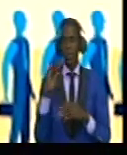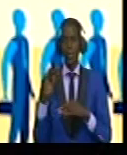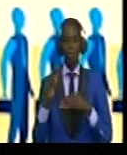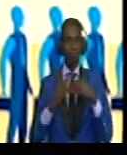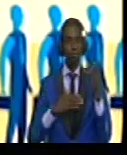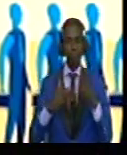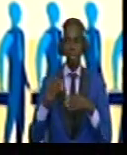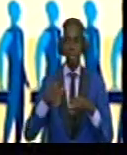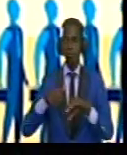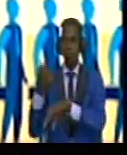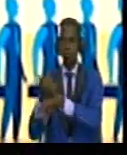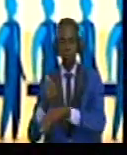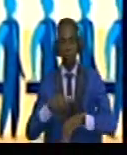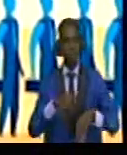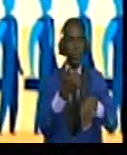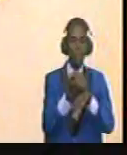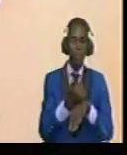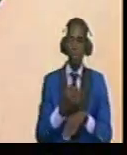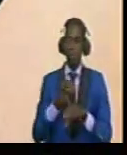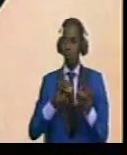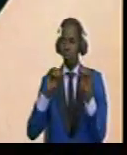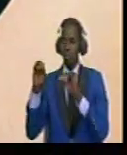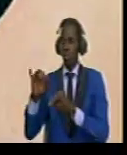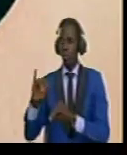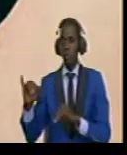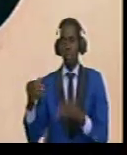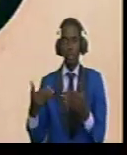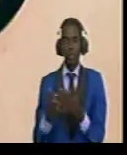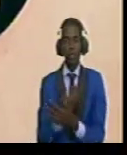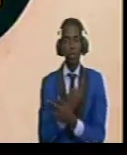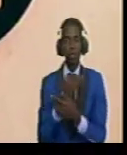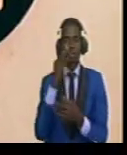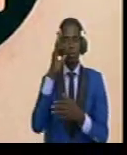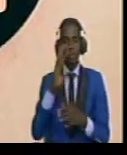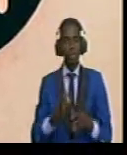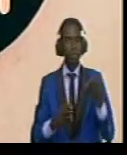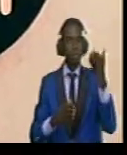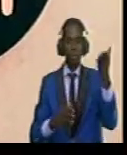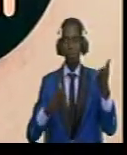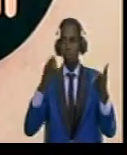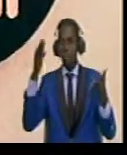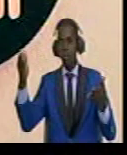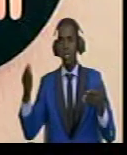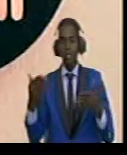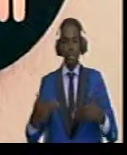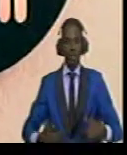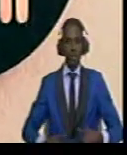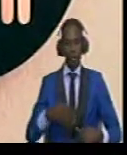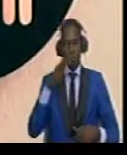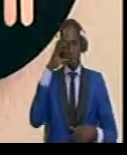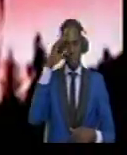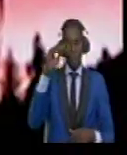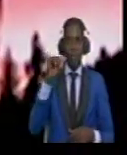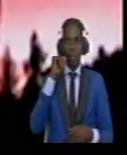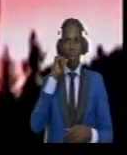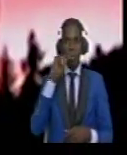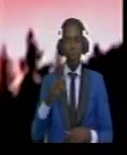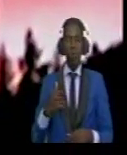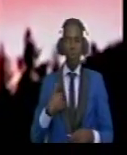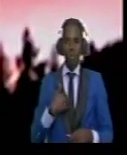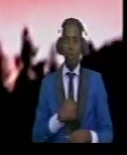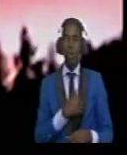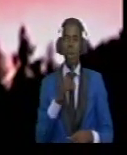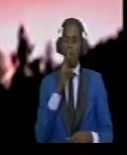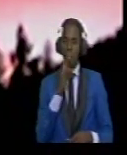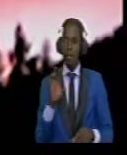putting one here, putting one there, putting another there, the men and the women, the young people and the children, and we are all involved. We're sowing the